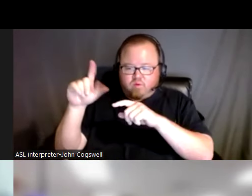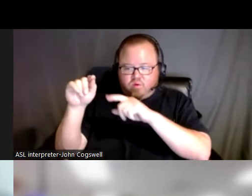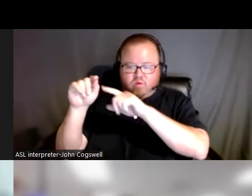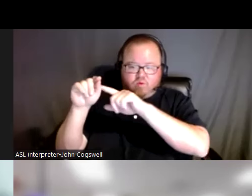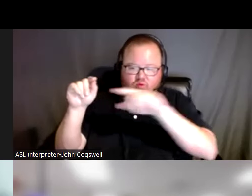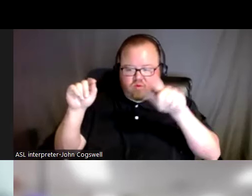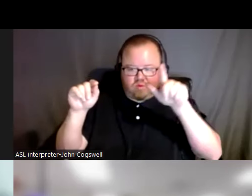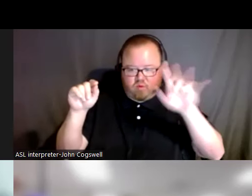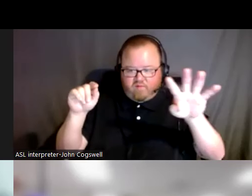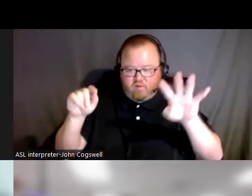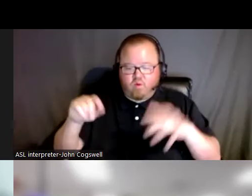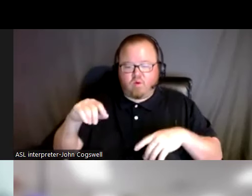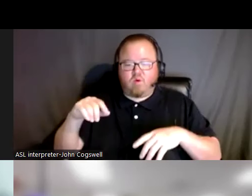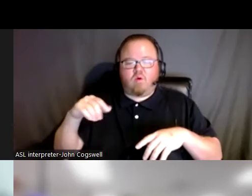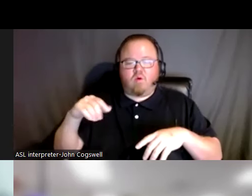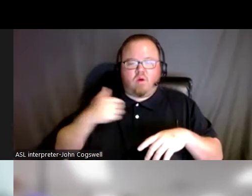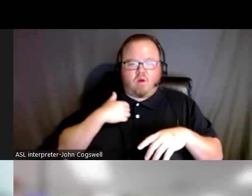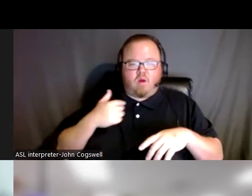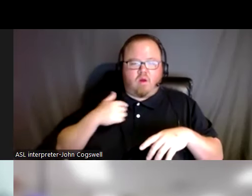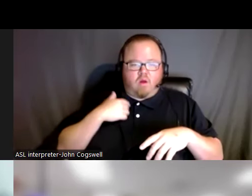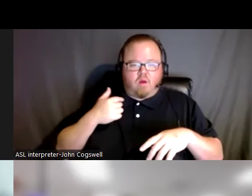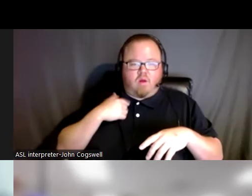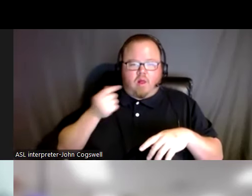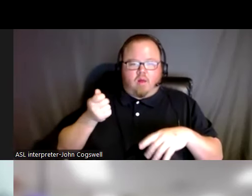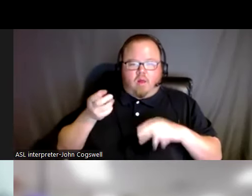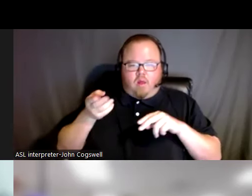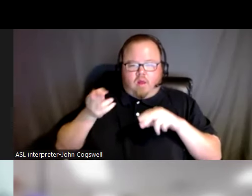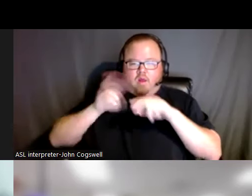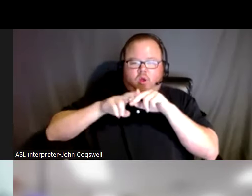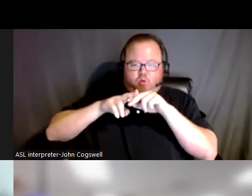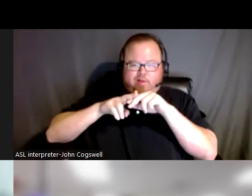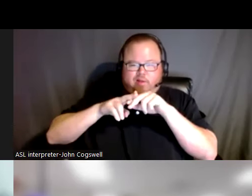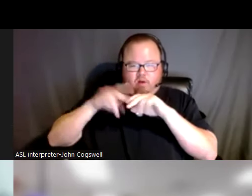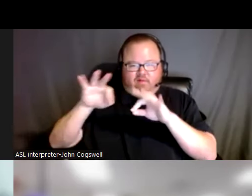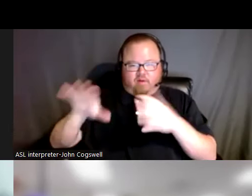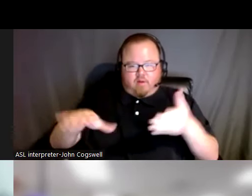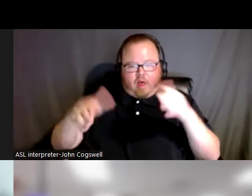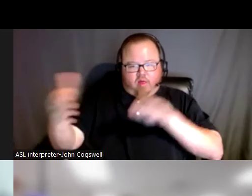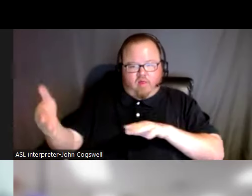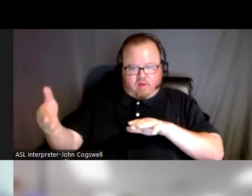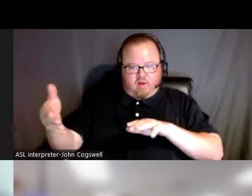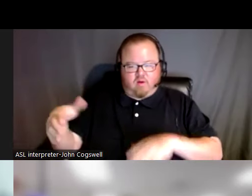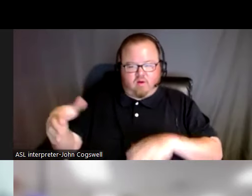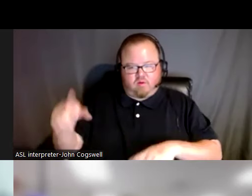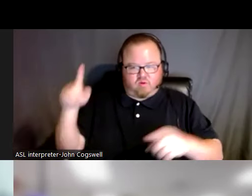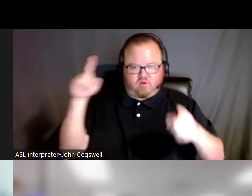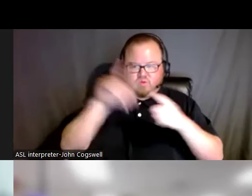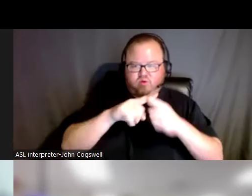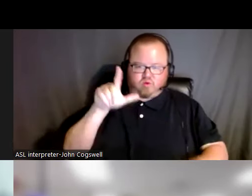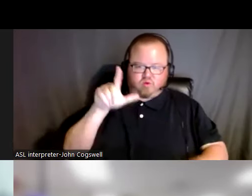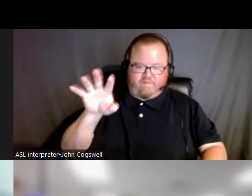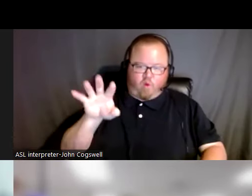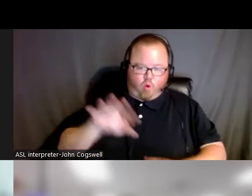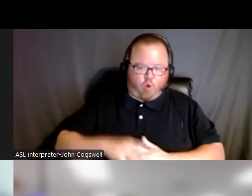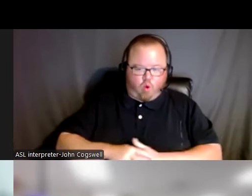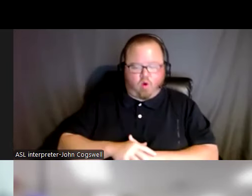is a gradual increase in deaths through 2024. And